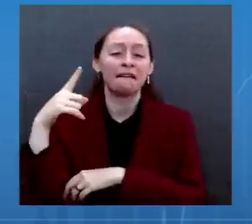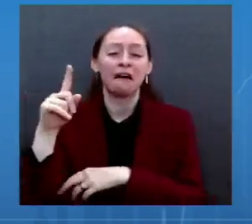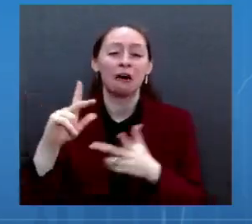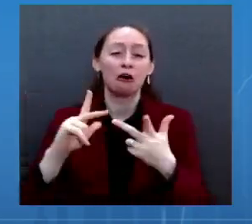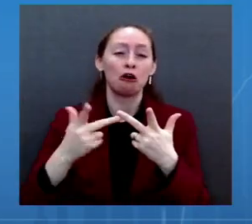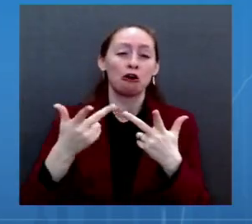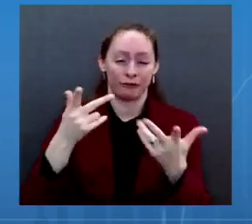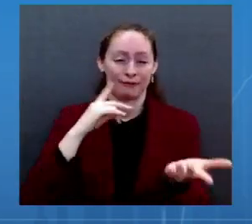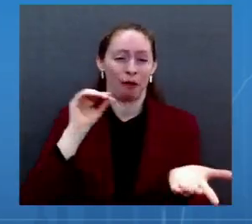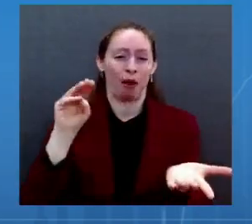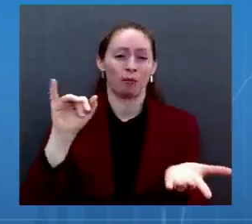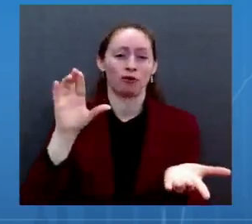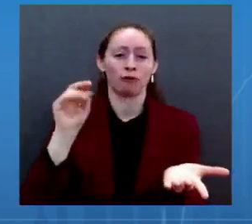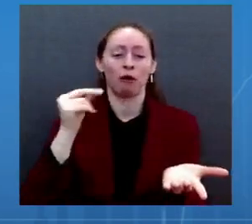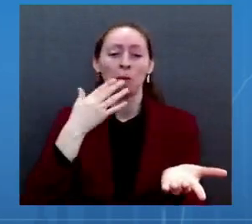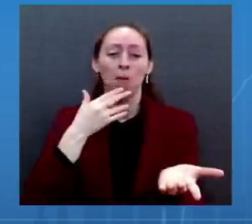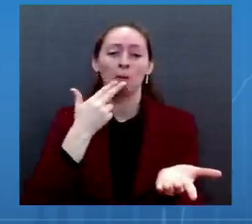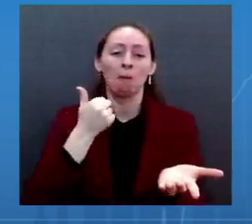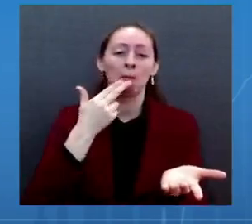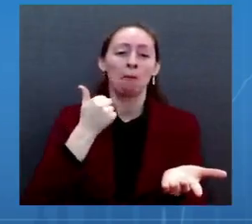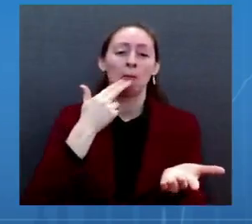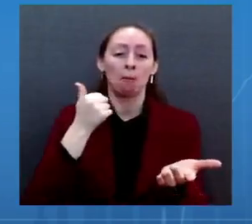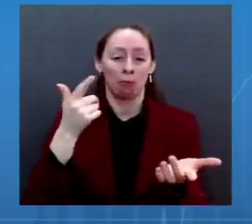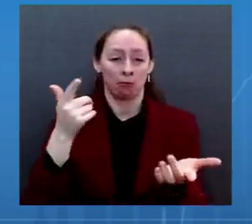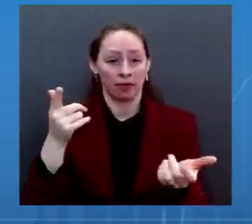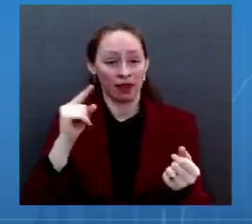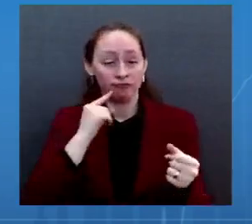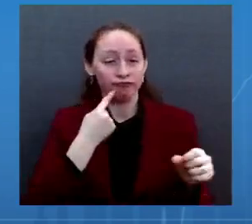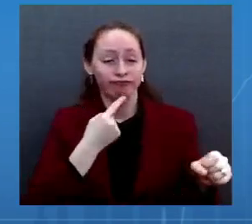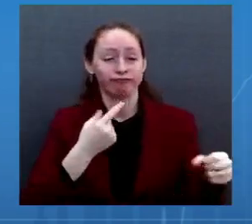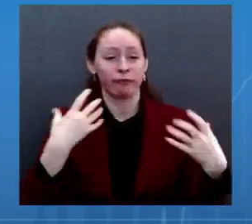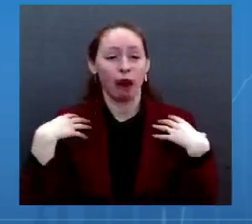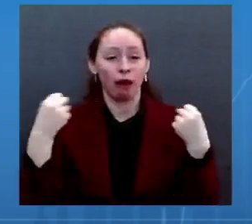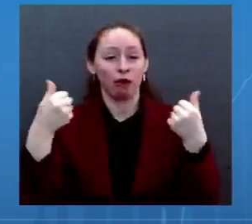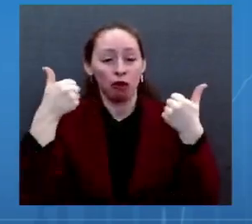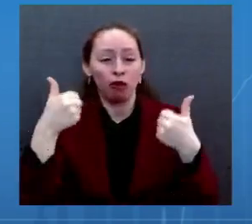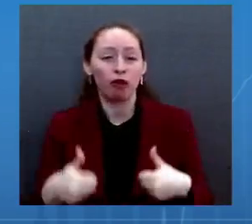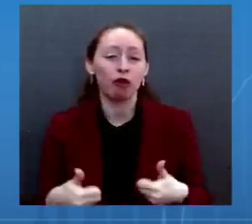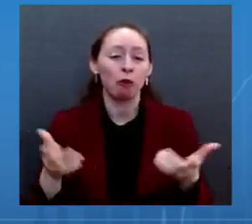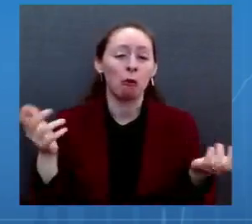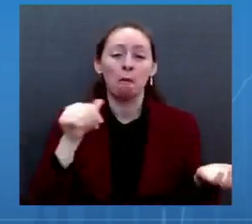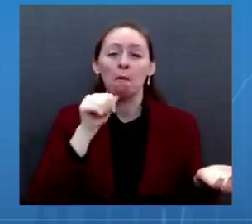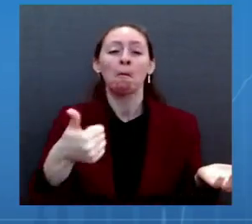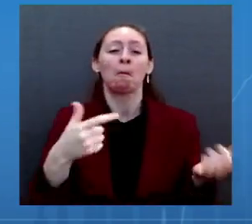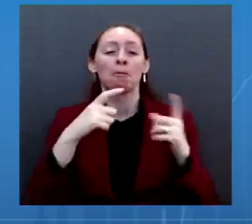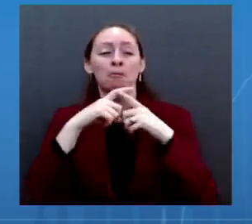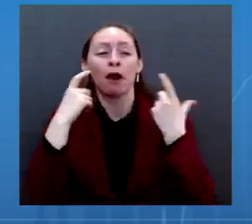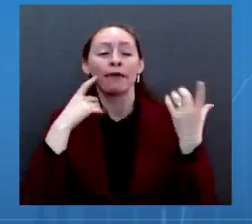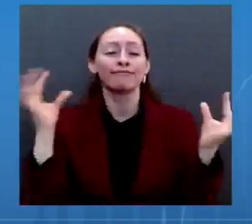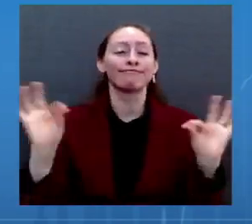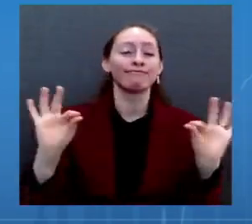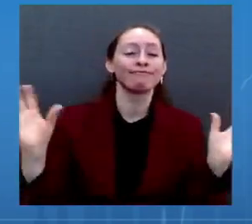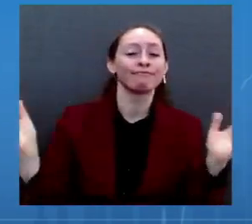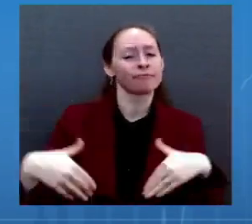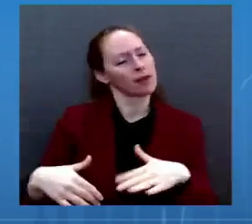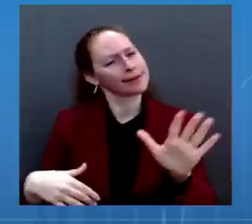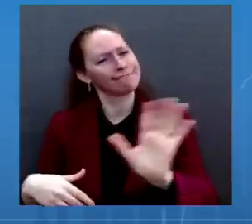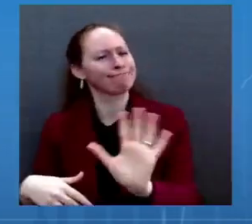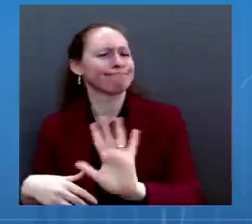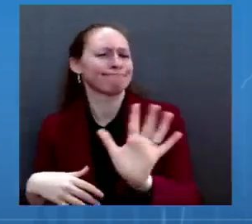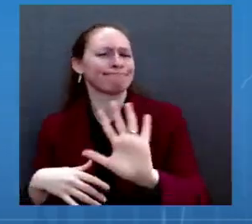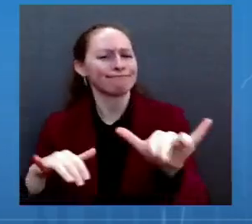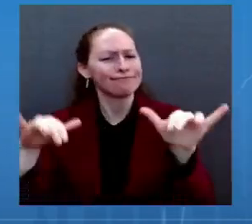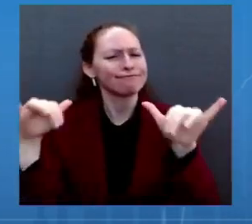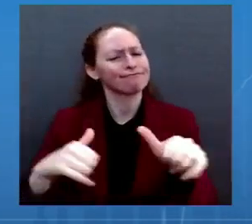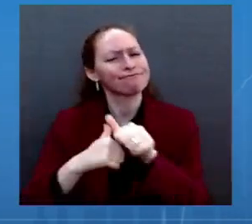for boostering, for wearing masks, and all the other CDC recommendations. So let me close with the final slide, just